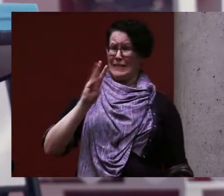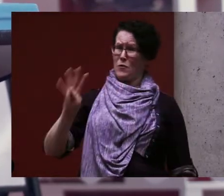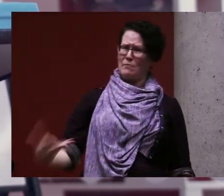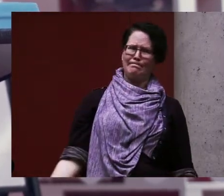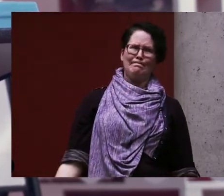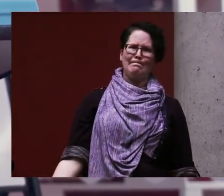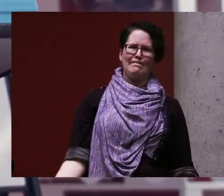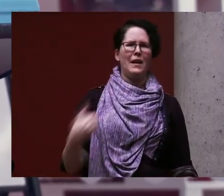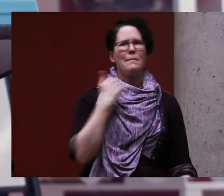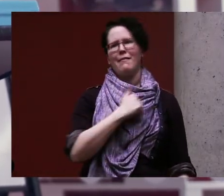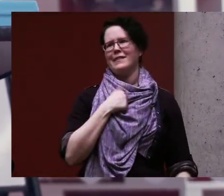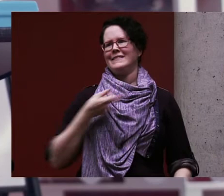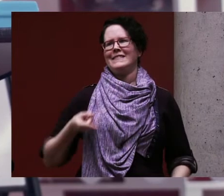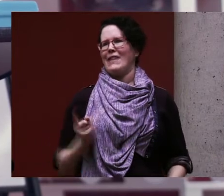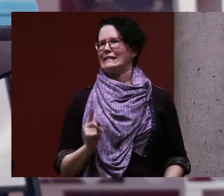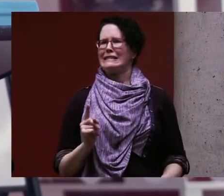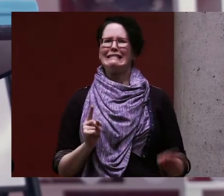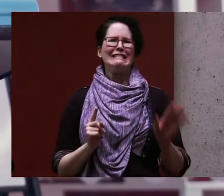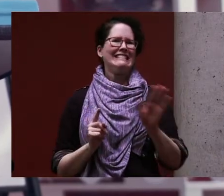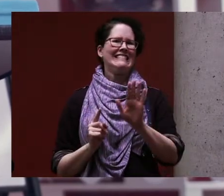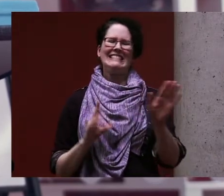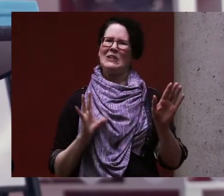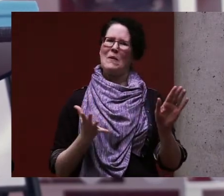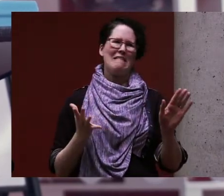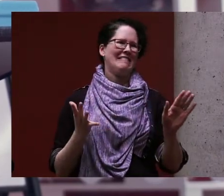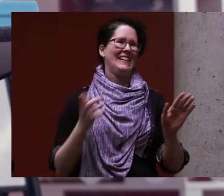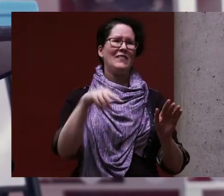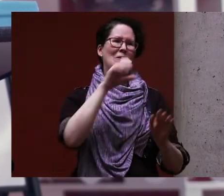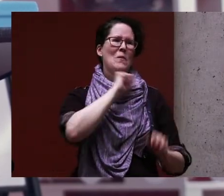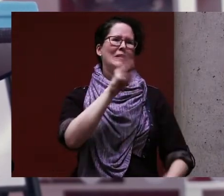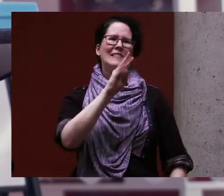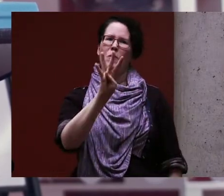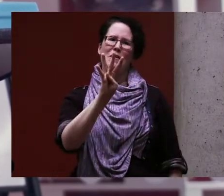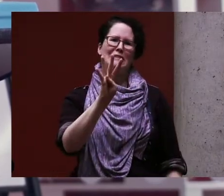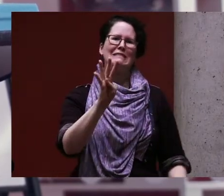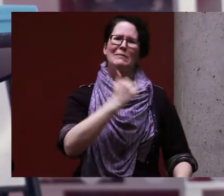adult, I apologize to anybody from 64 in the room.